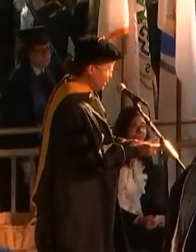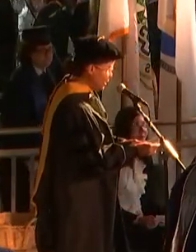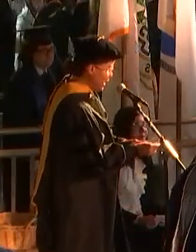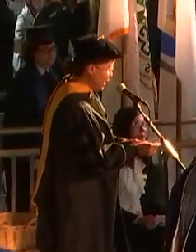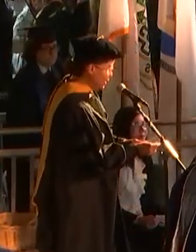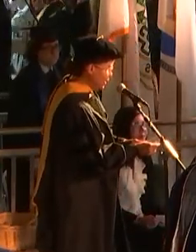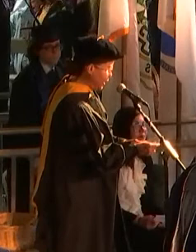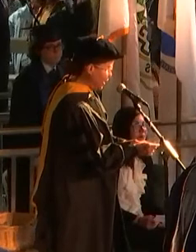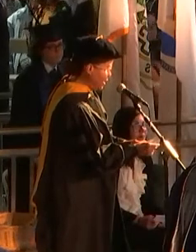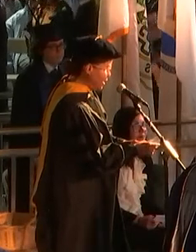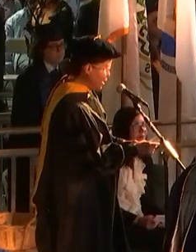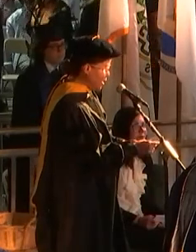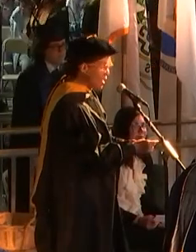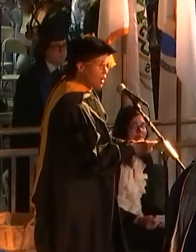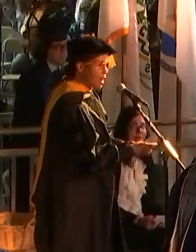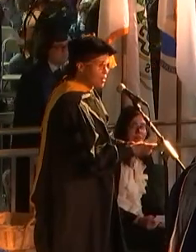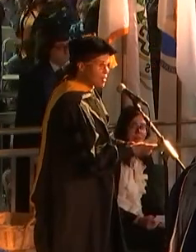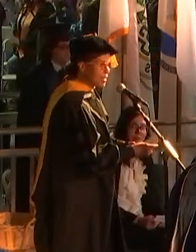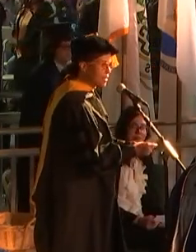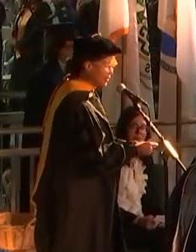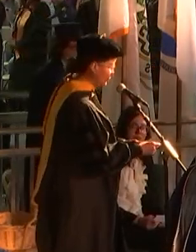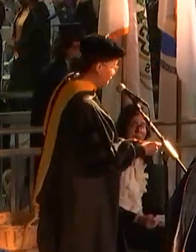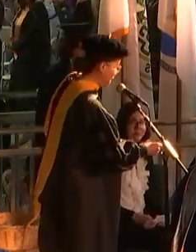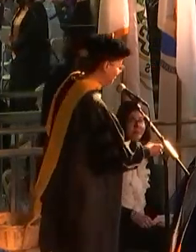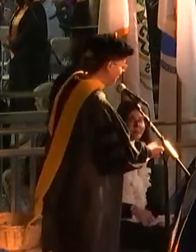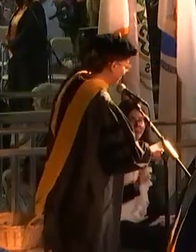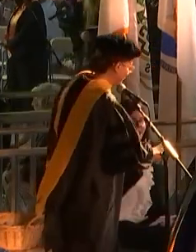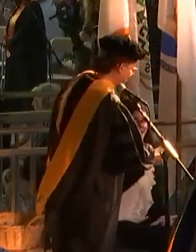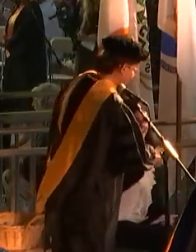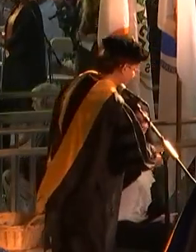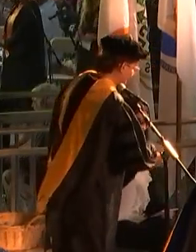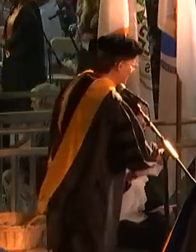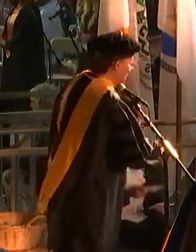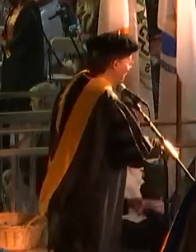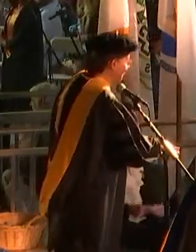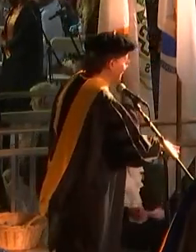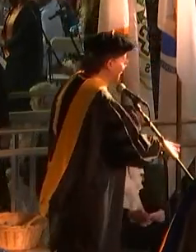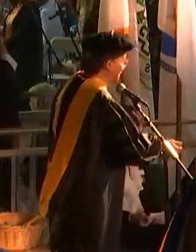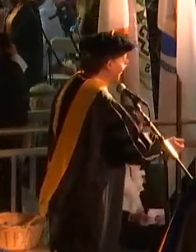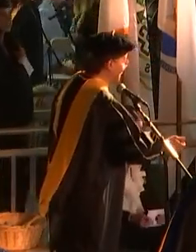Kyara Stanley Costa.